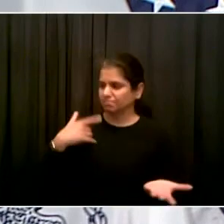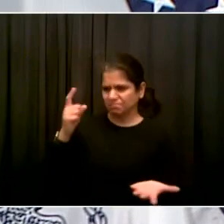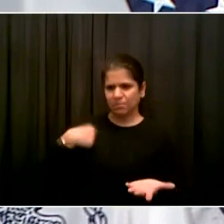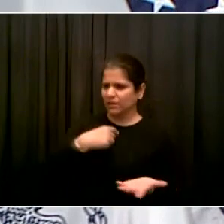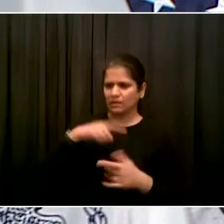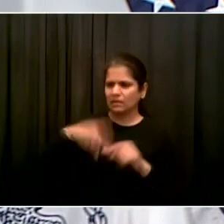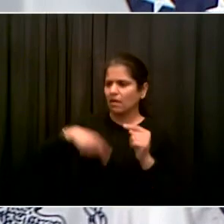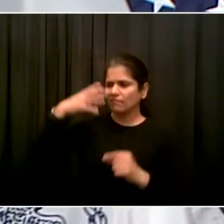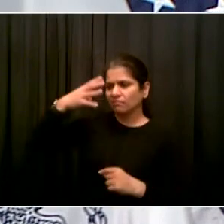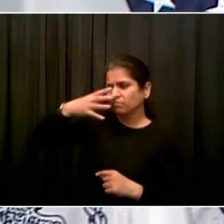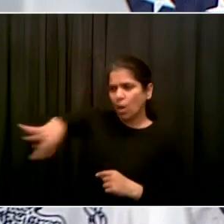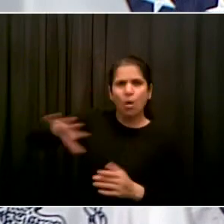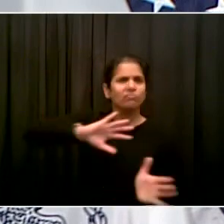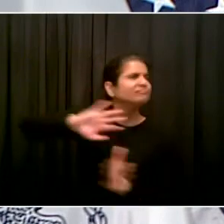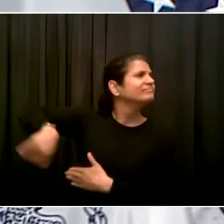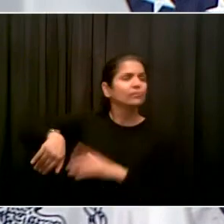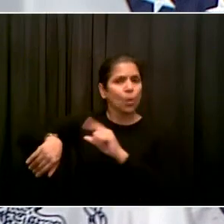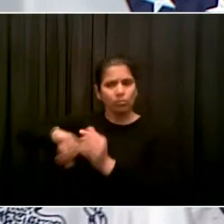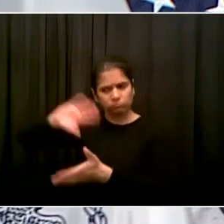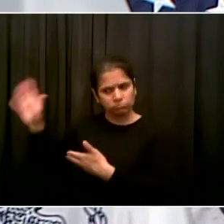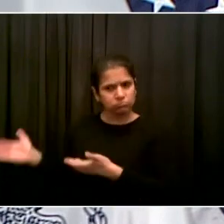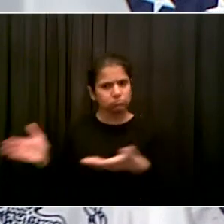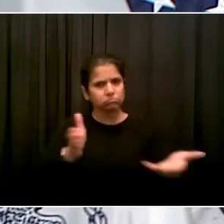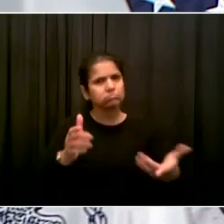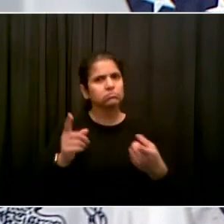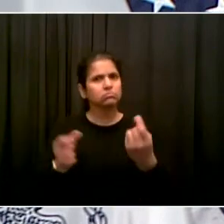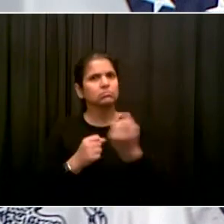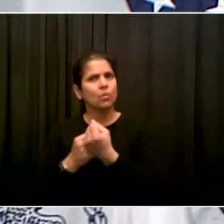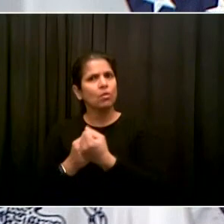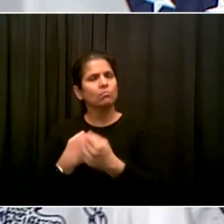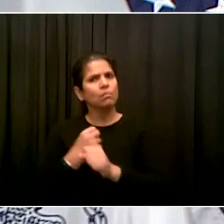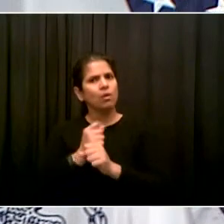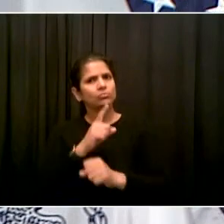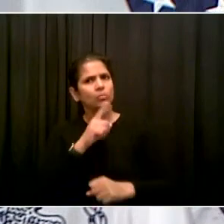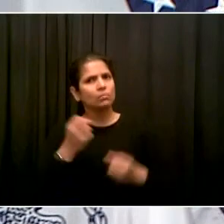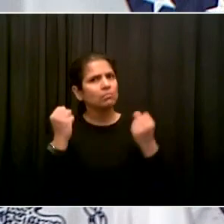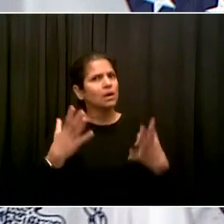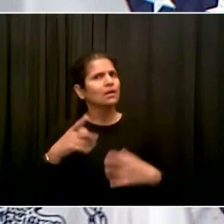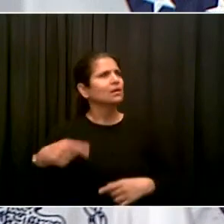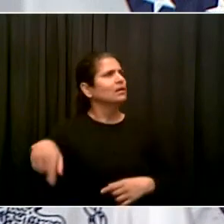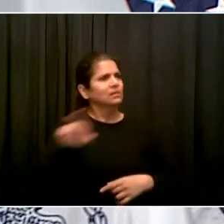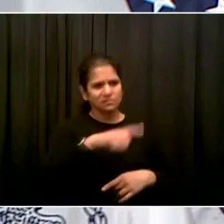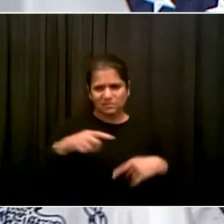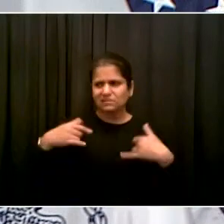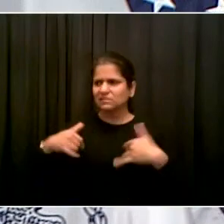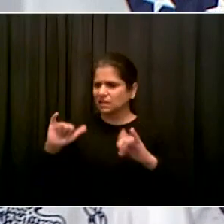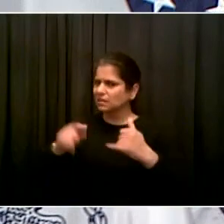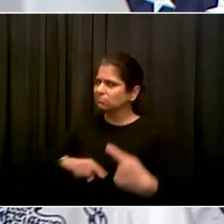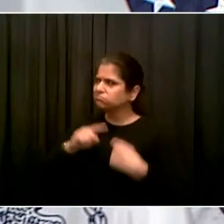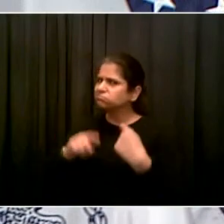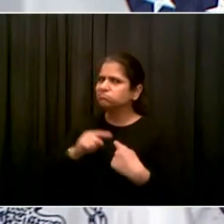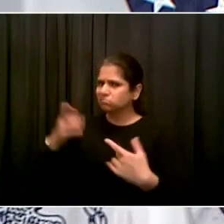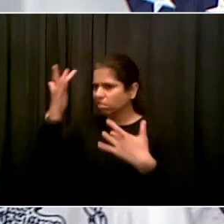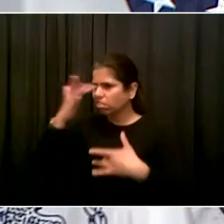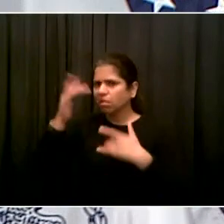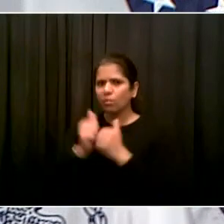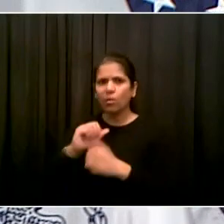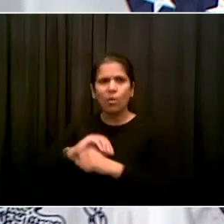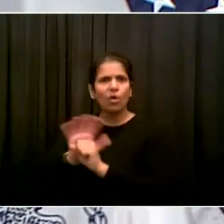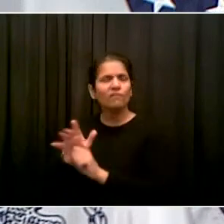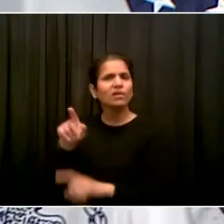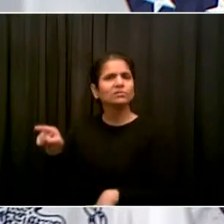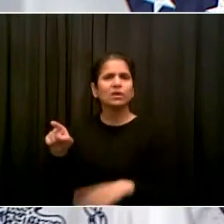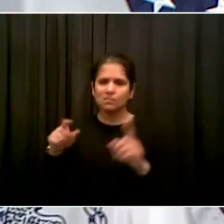but the important thing is to recognize a lot of New Yorkers still suffering. We can help them, we will help them, regardless of ability to